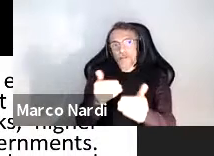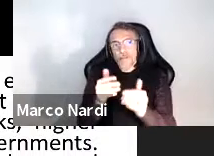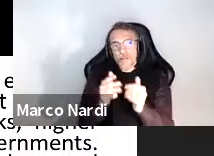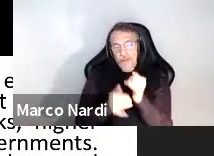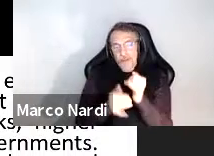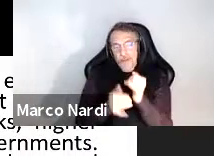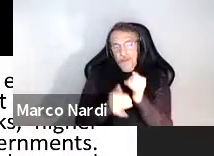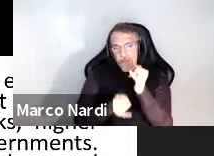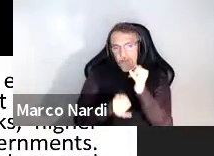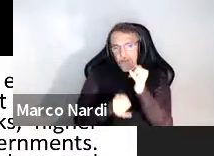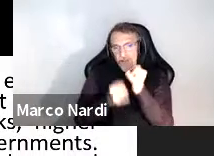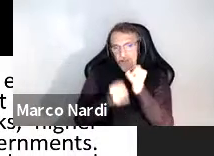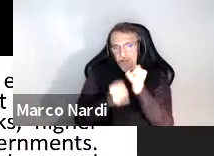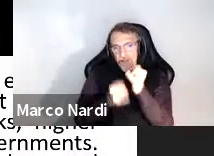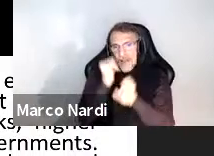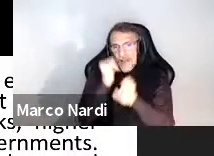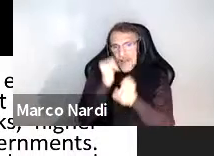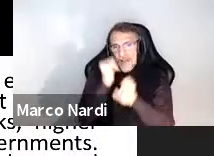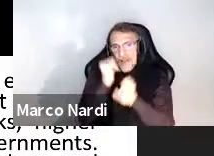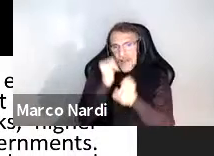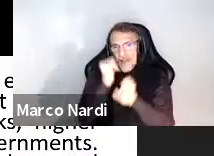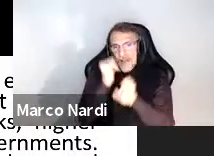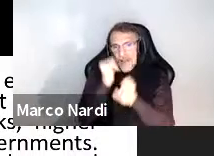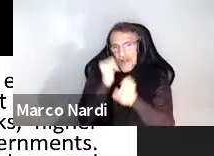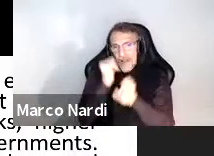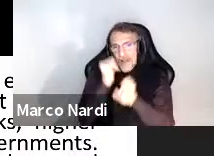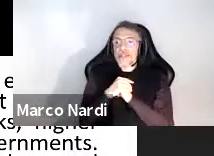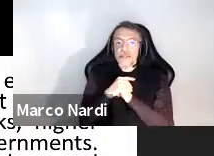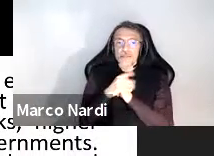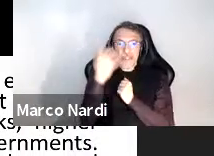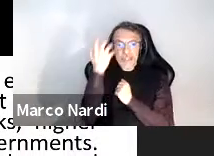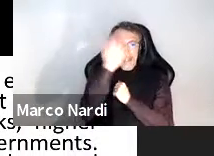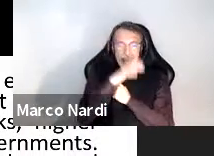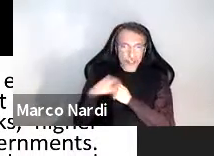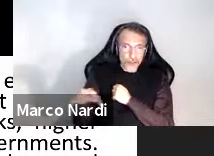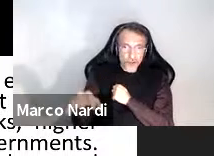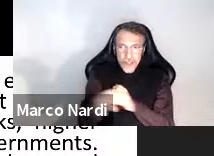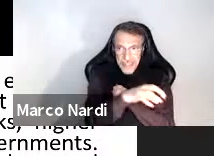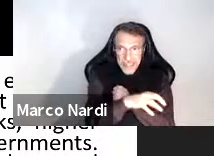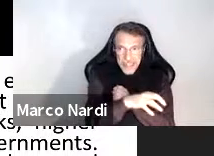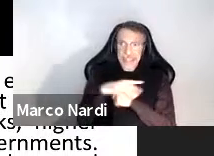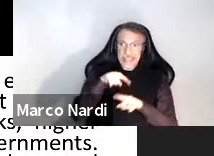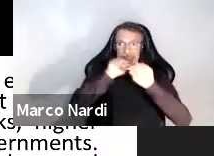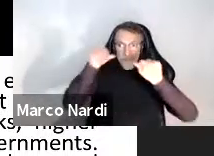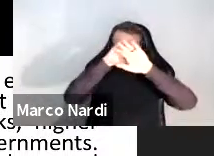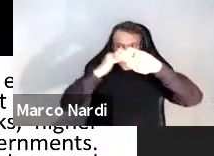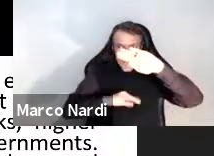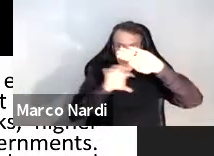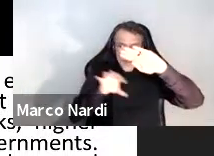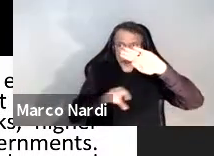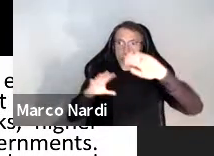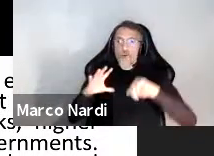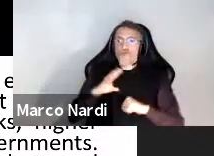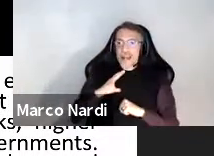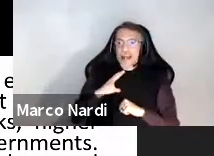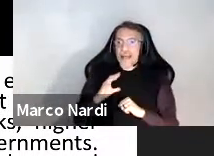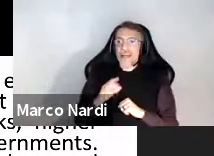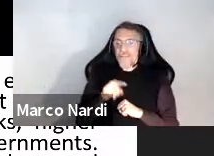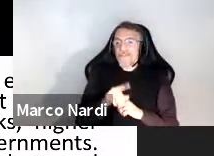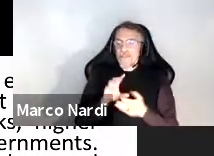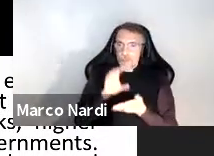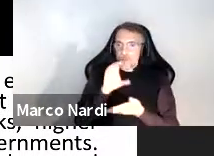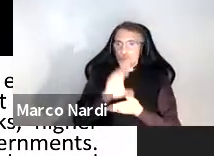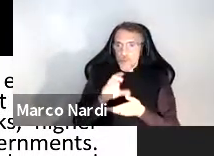final remark, countries need some relief to be able to pay their debt service going